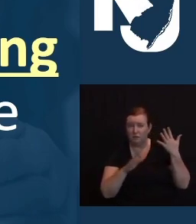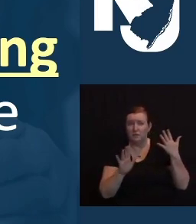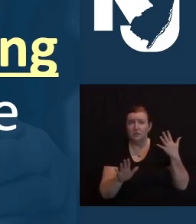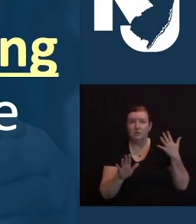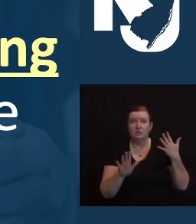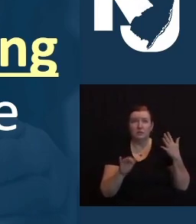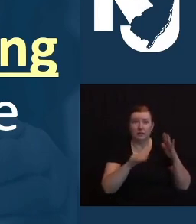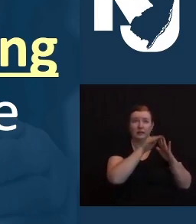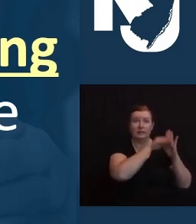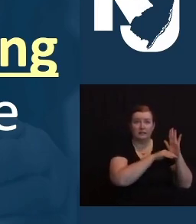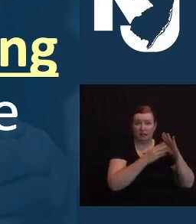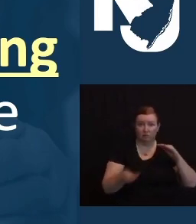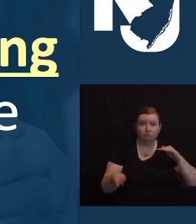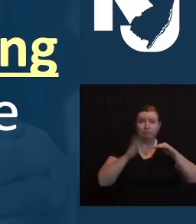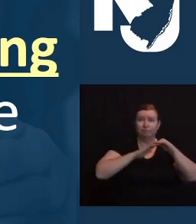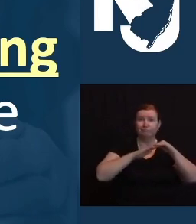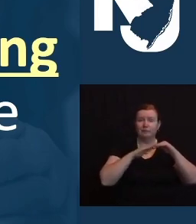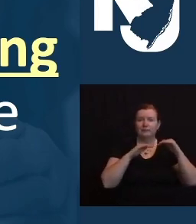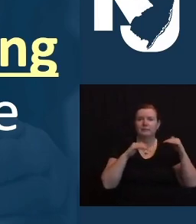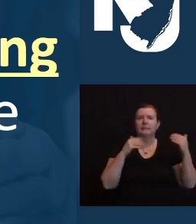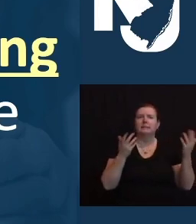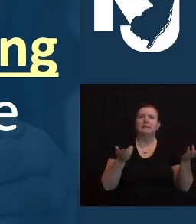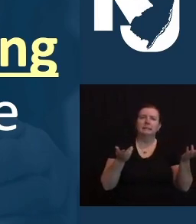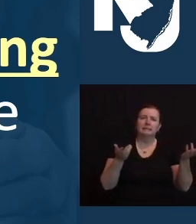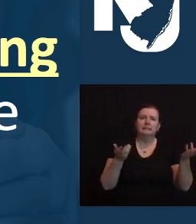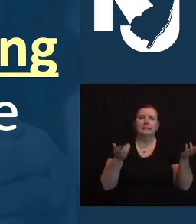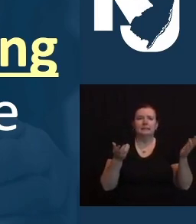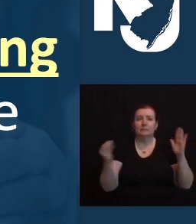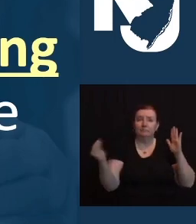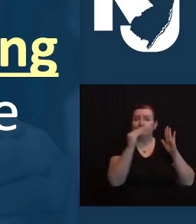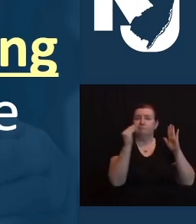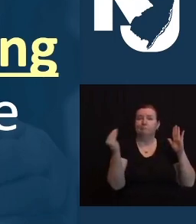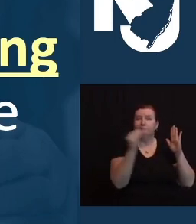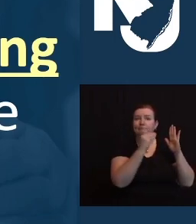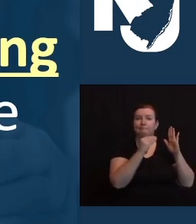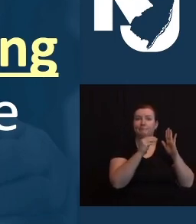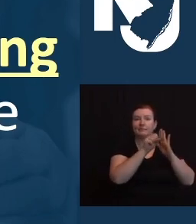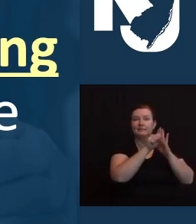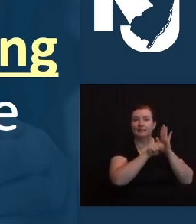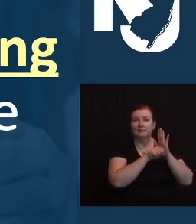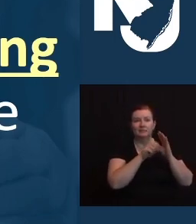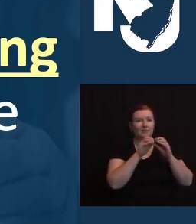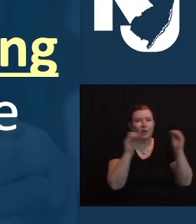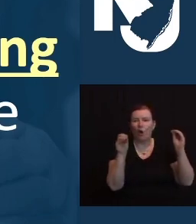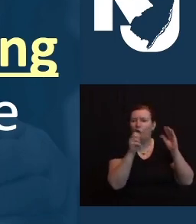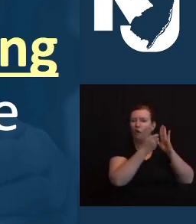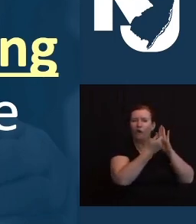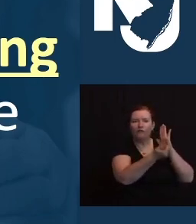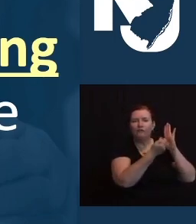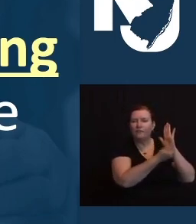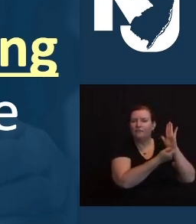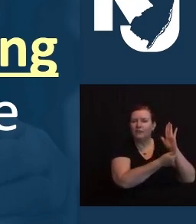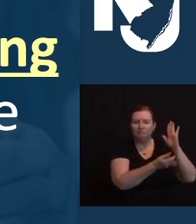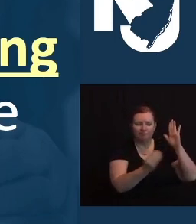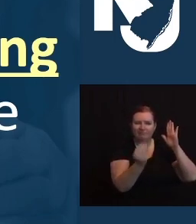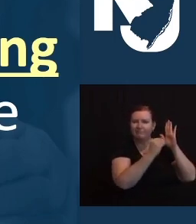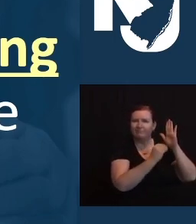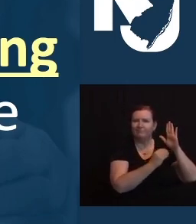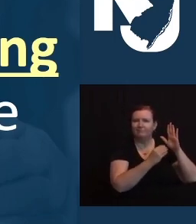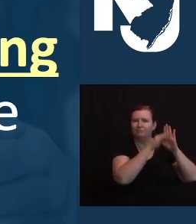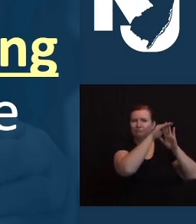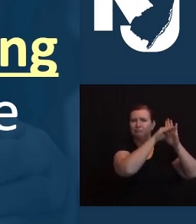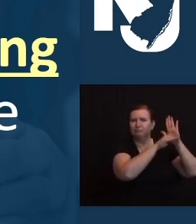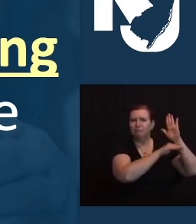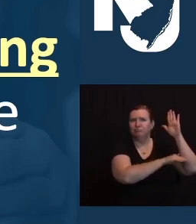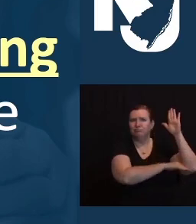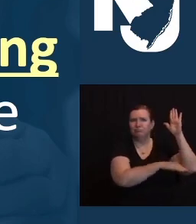list. So as an American matter, this is going in the wrong direction. We've got to do everything we can to build a wall, a virtual